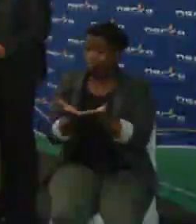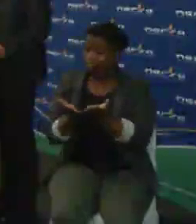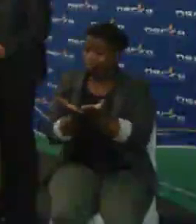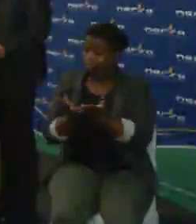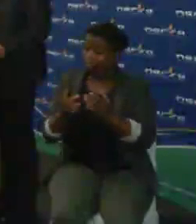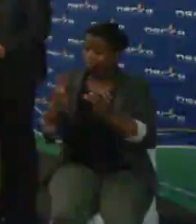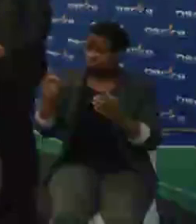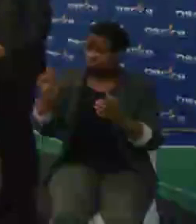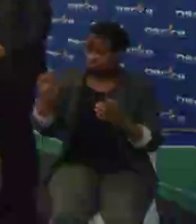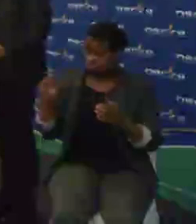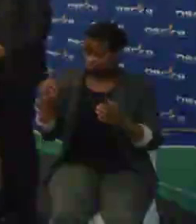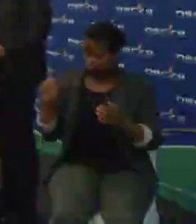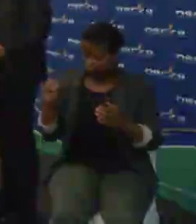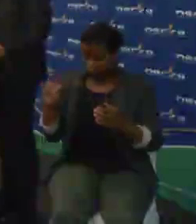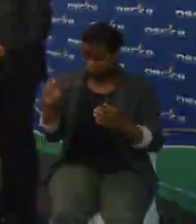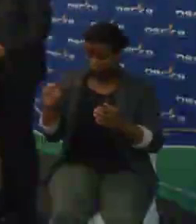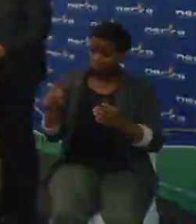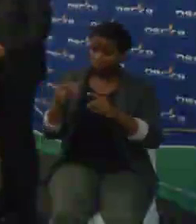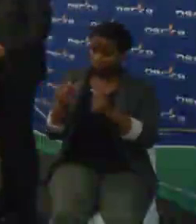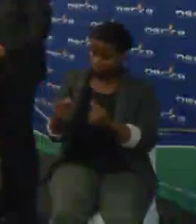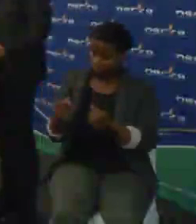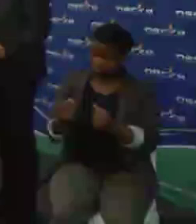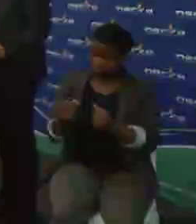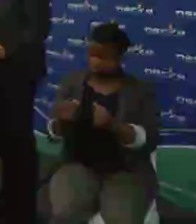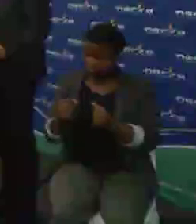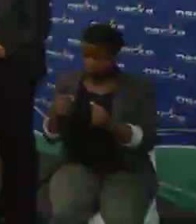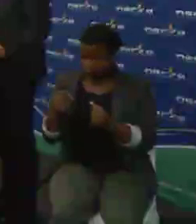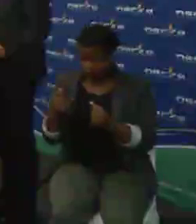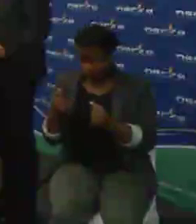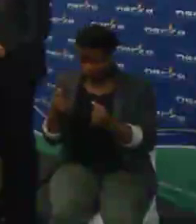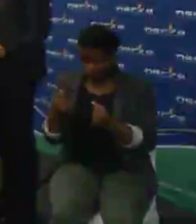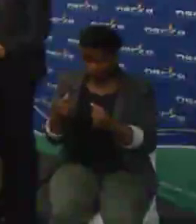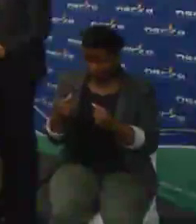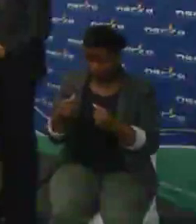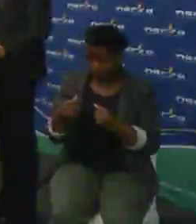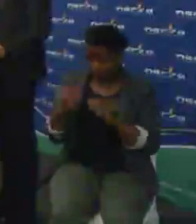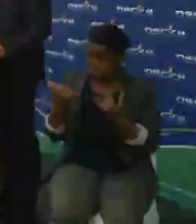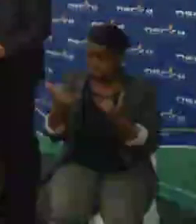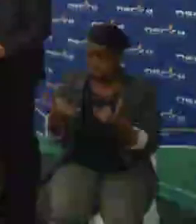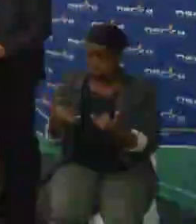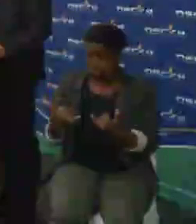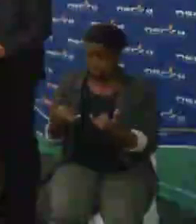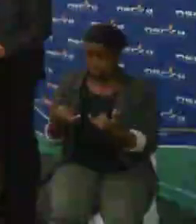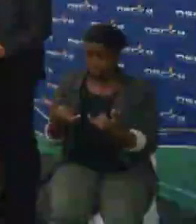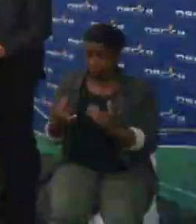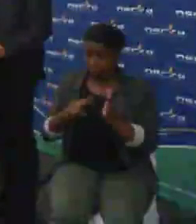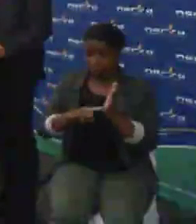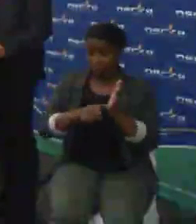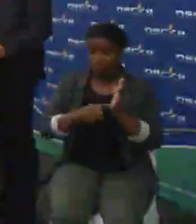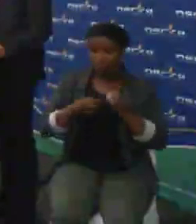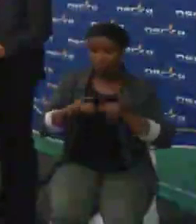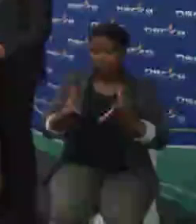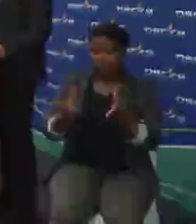various municipalities where a trend of escalating debt is seen. Now, I've sketched the problem. The problem is